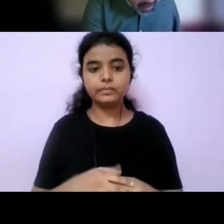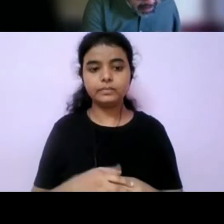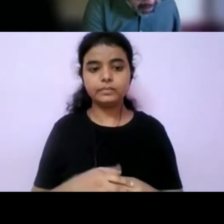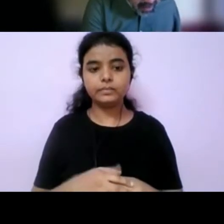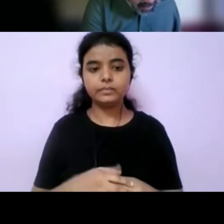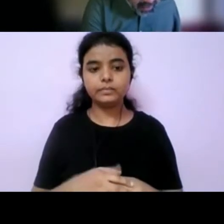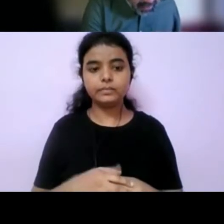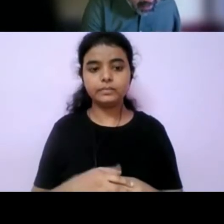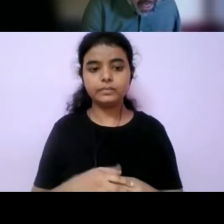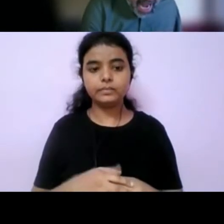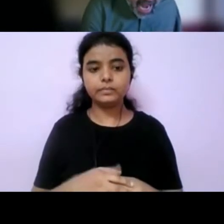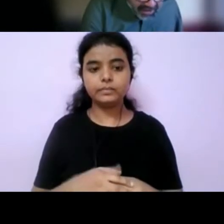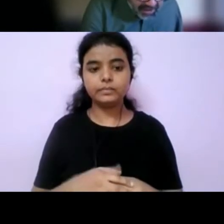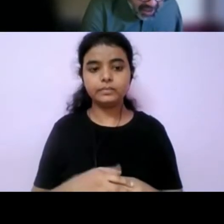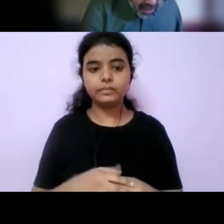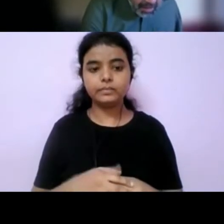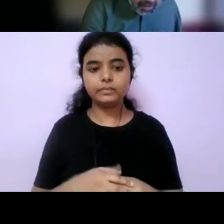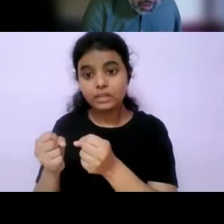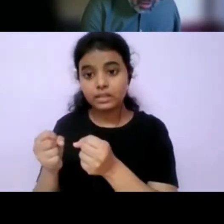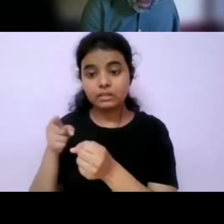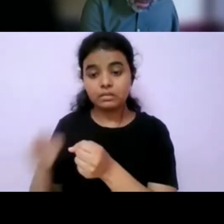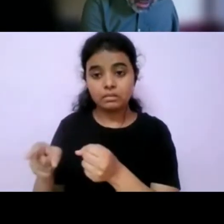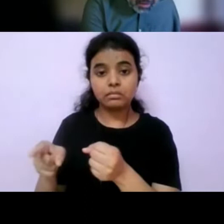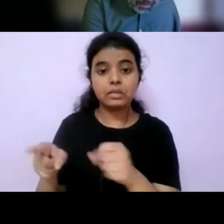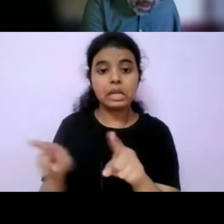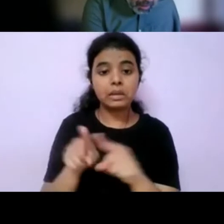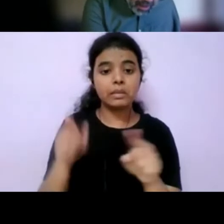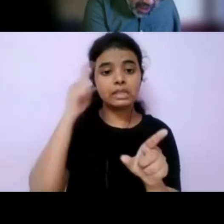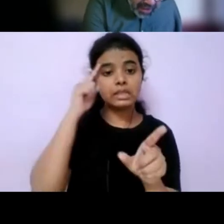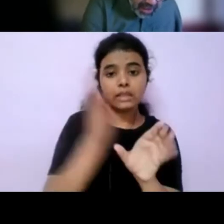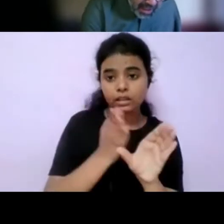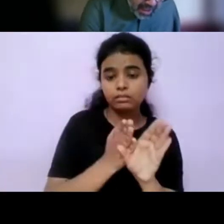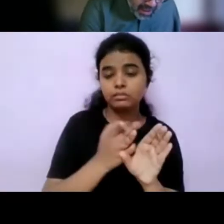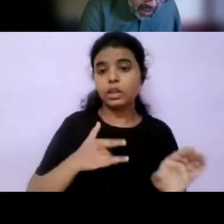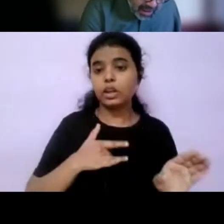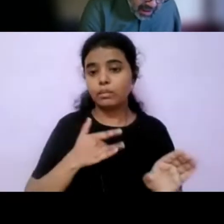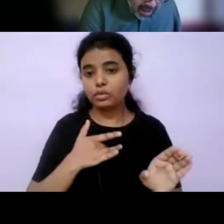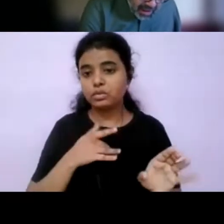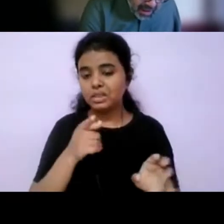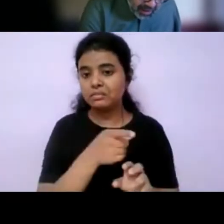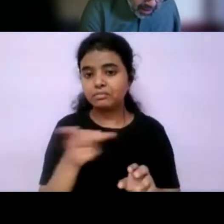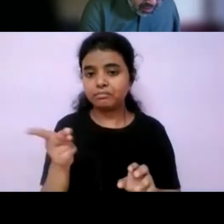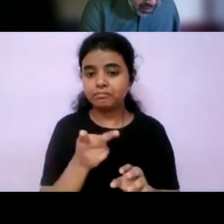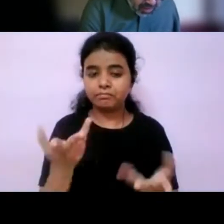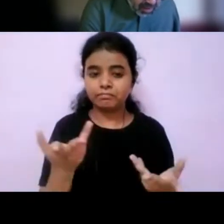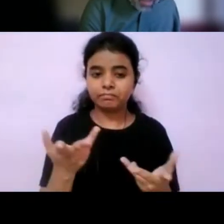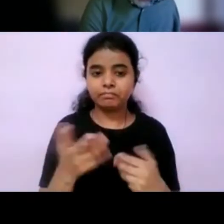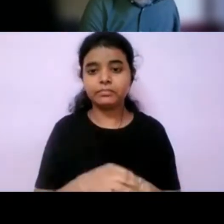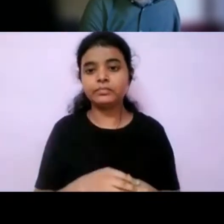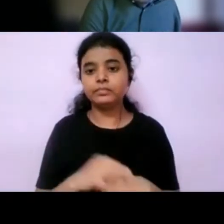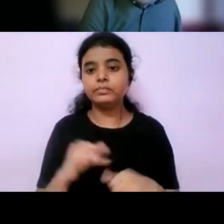terms impairment effects and psycho-emotional disablism within the social